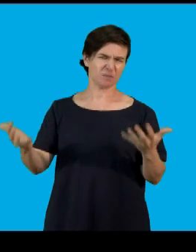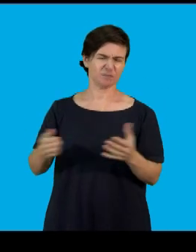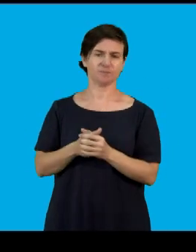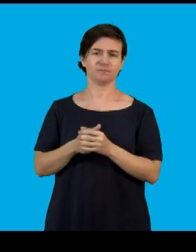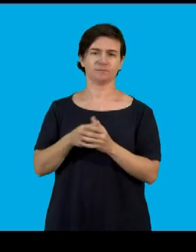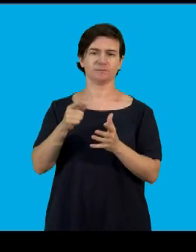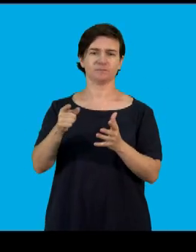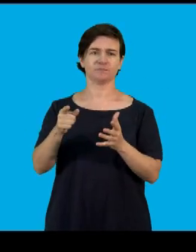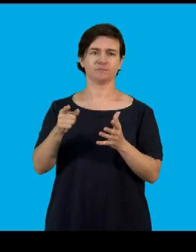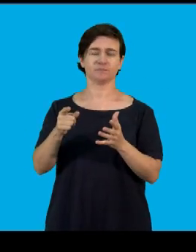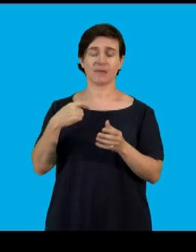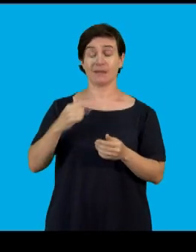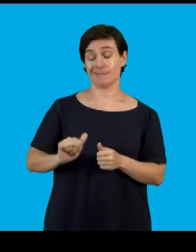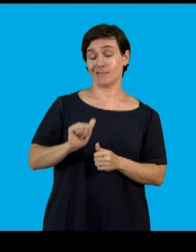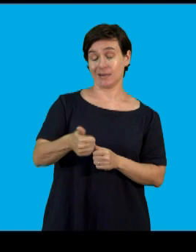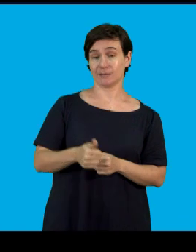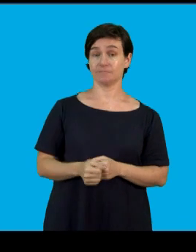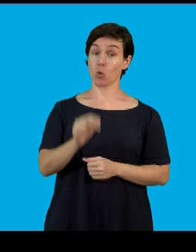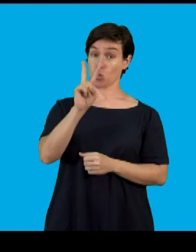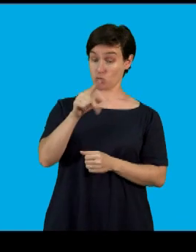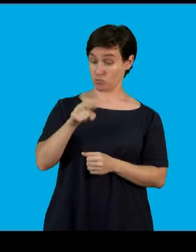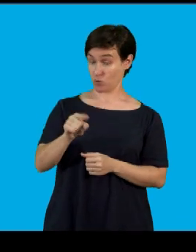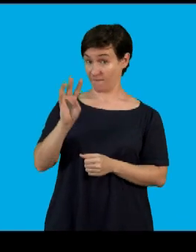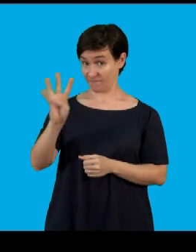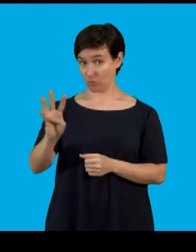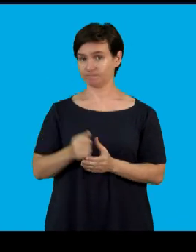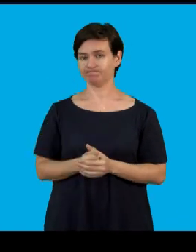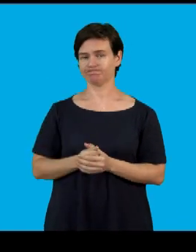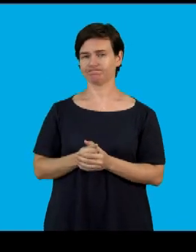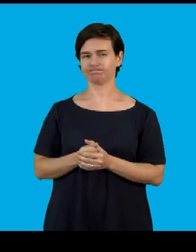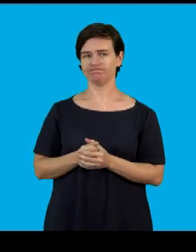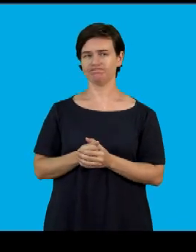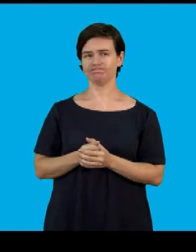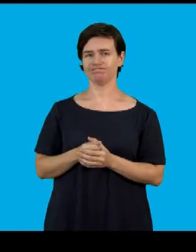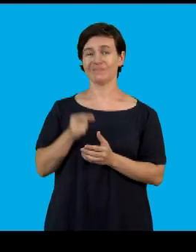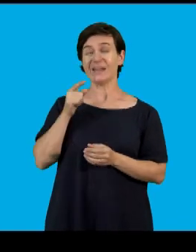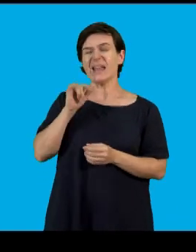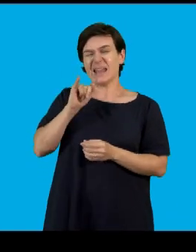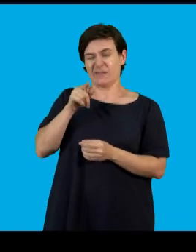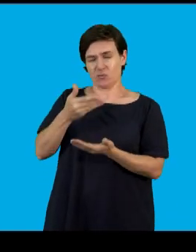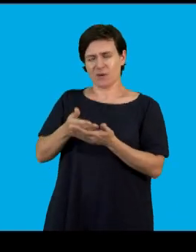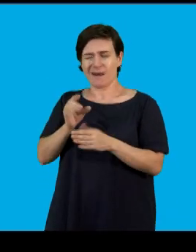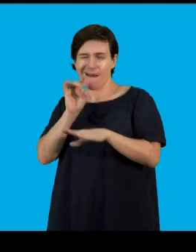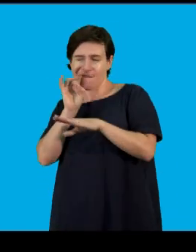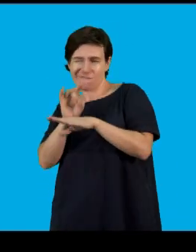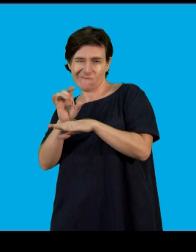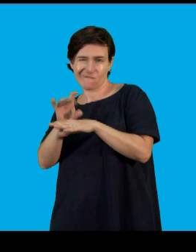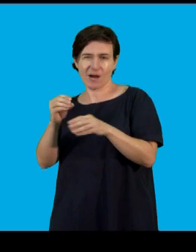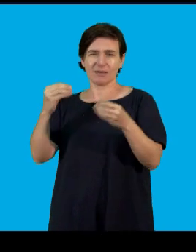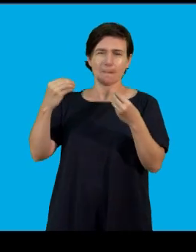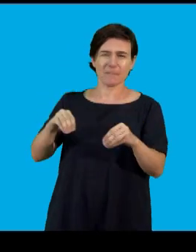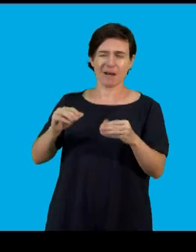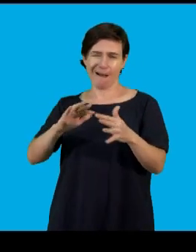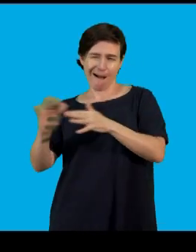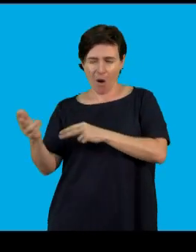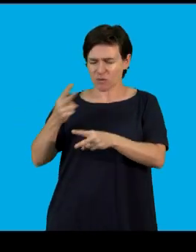the business. All right, so now we're moving on to 2.4. Advise businesses on how to prepare